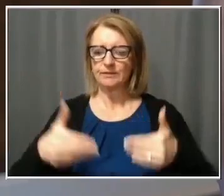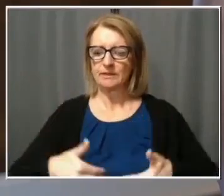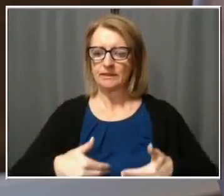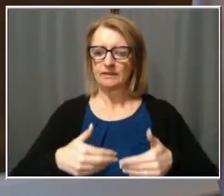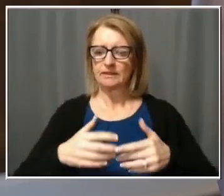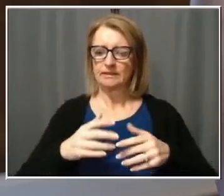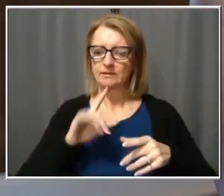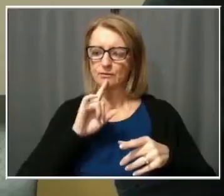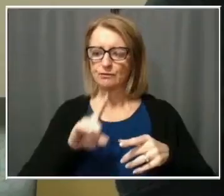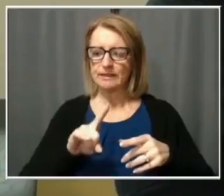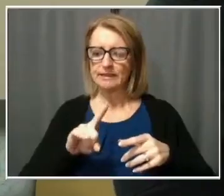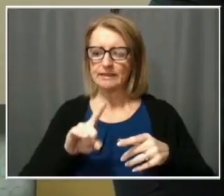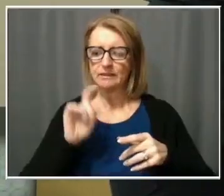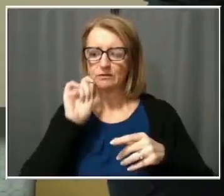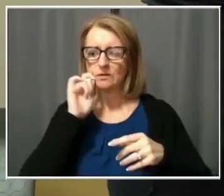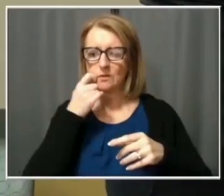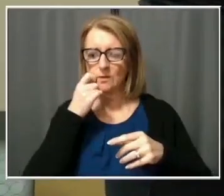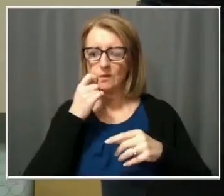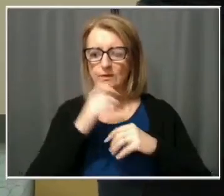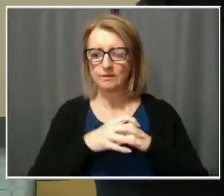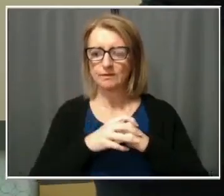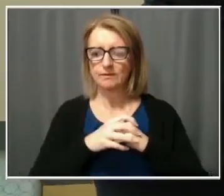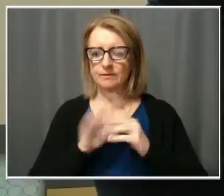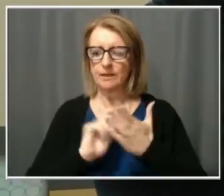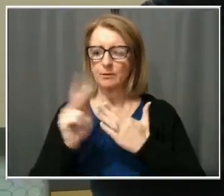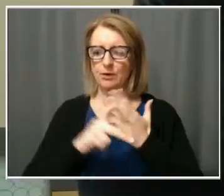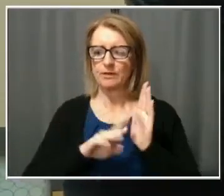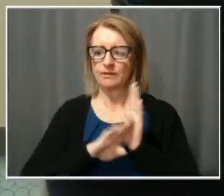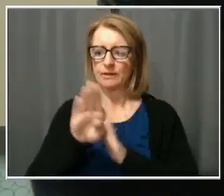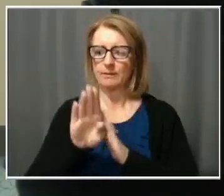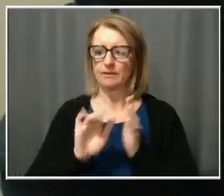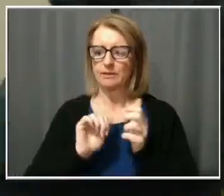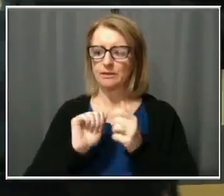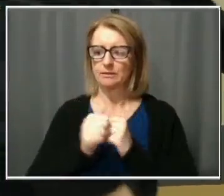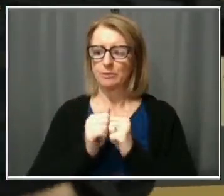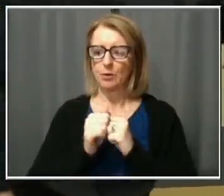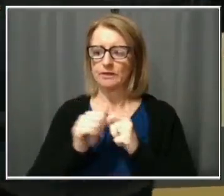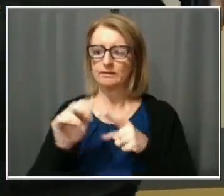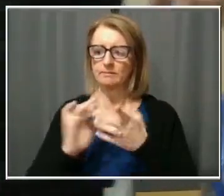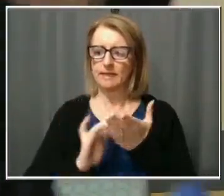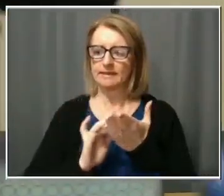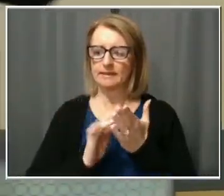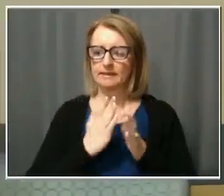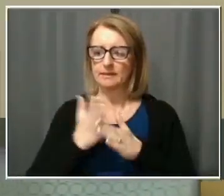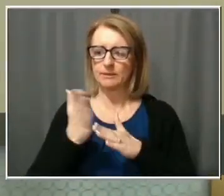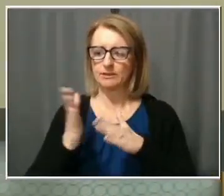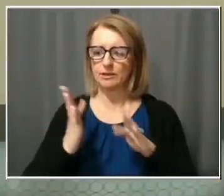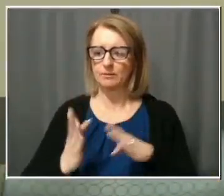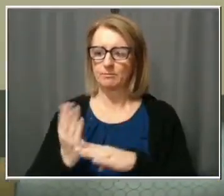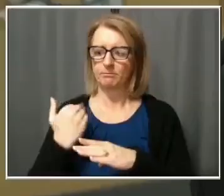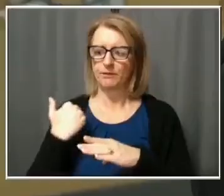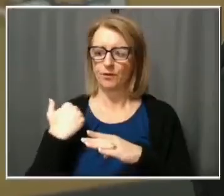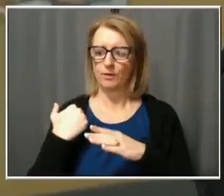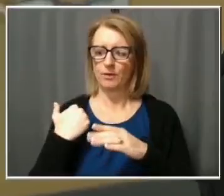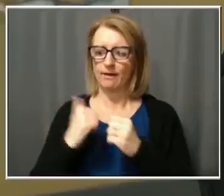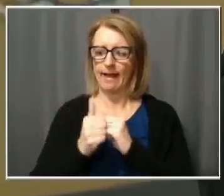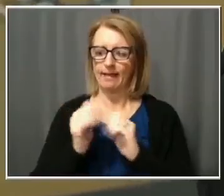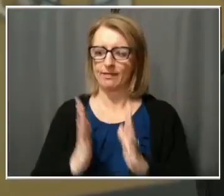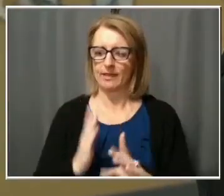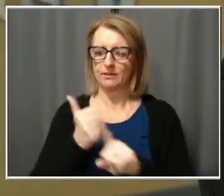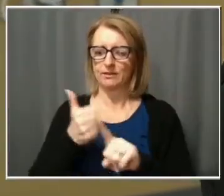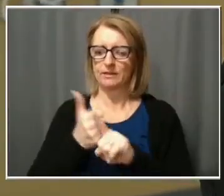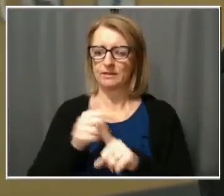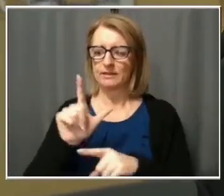I thought was really cool. A program developed by sports medicine specialist and former competitive athlete herself, Dr.